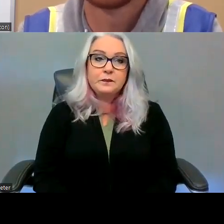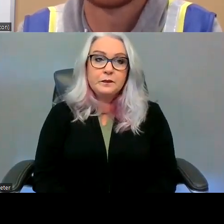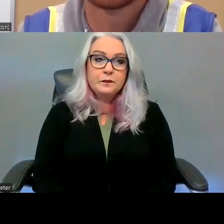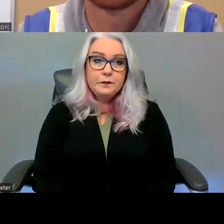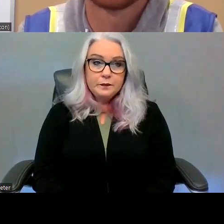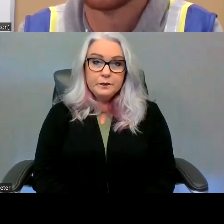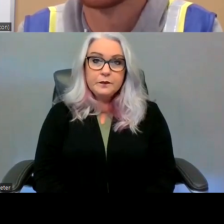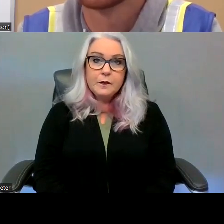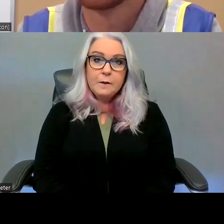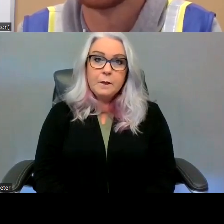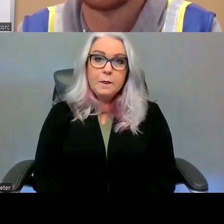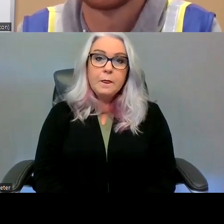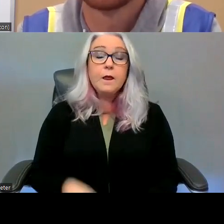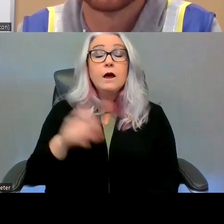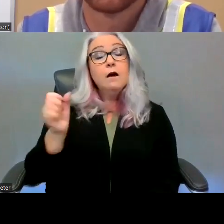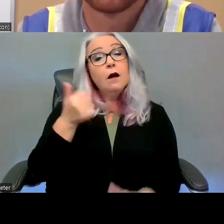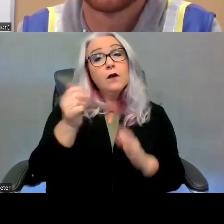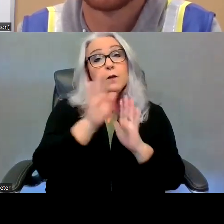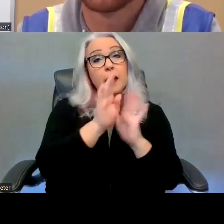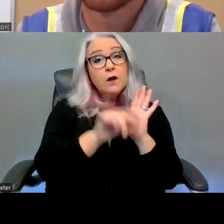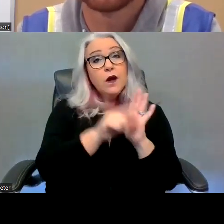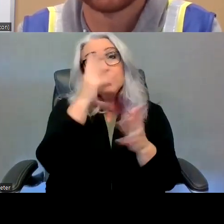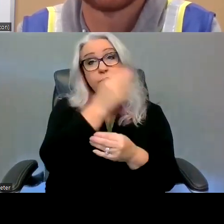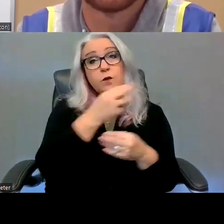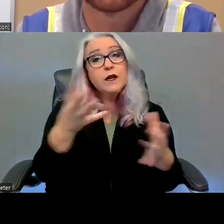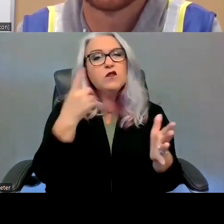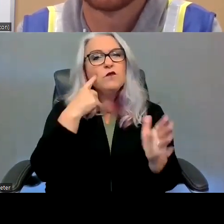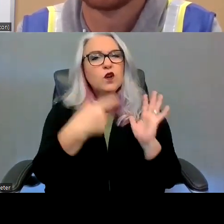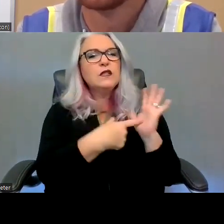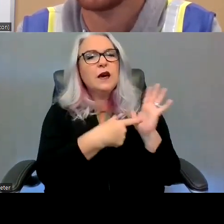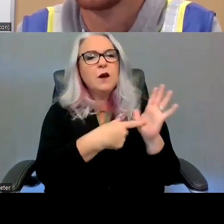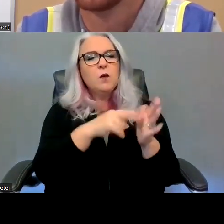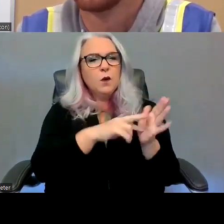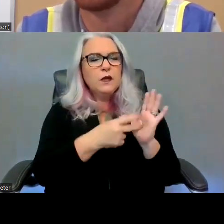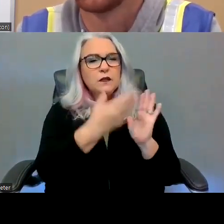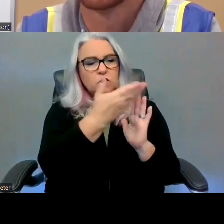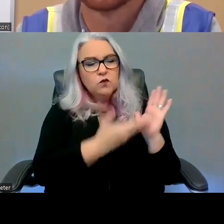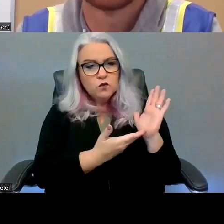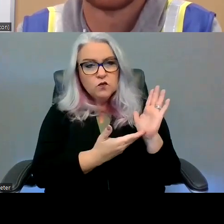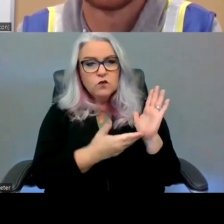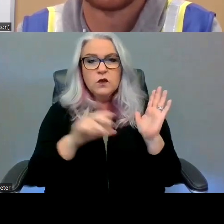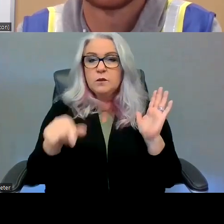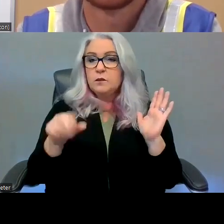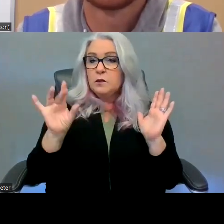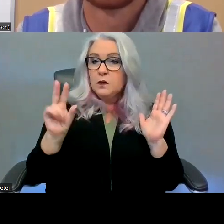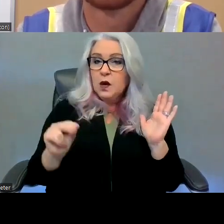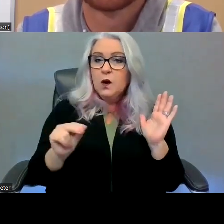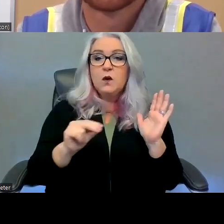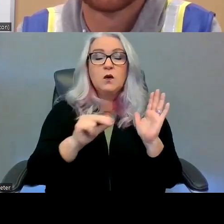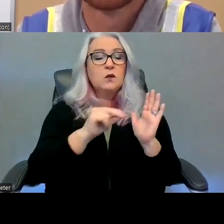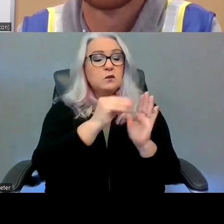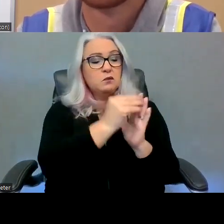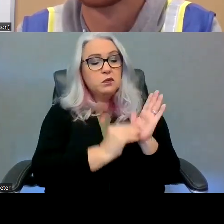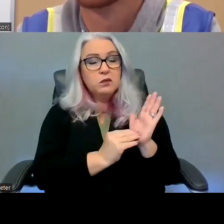And this is just additional background check information for demonstration purposes. We select no, fill out your personal information.